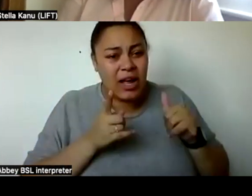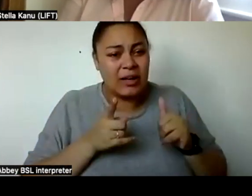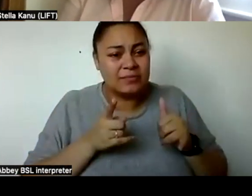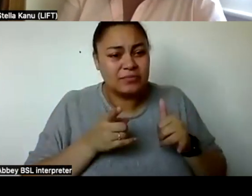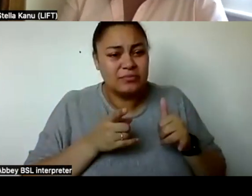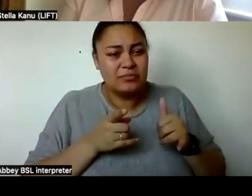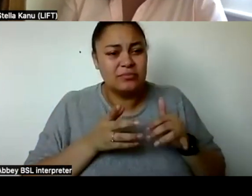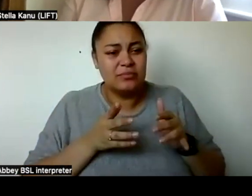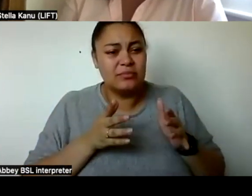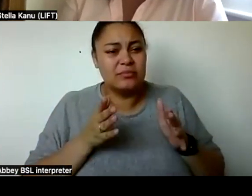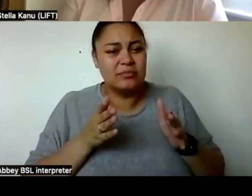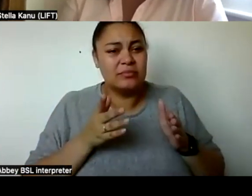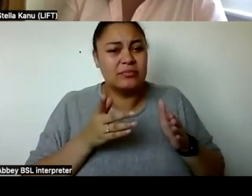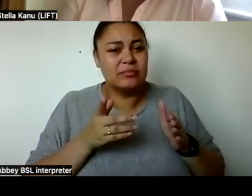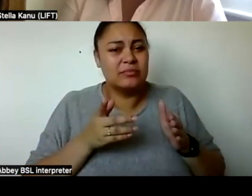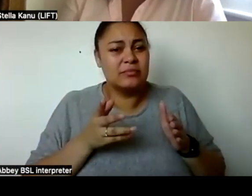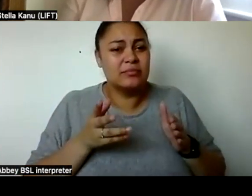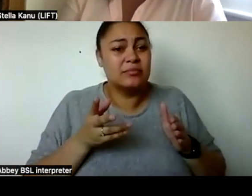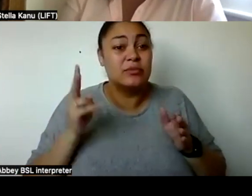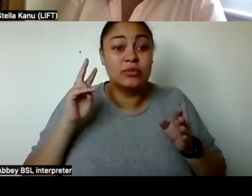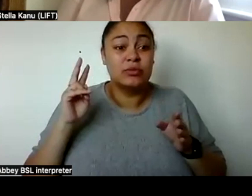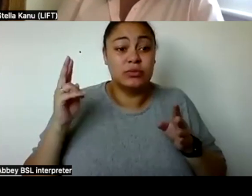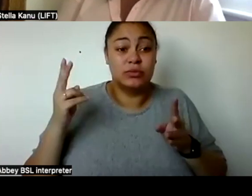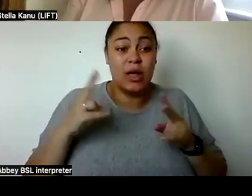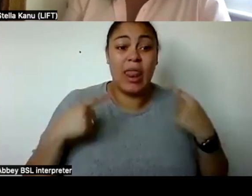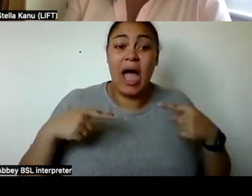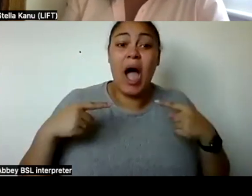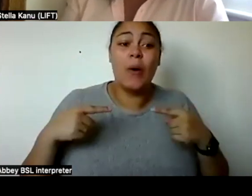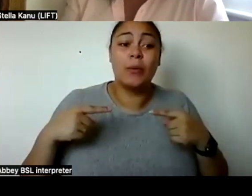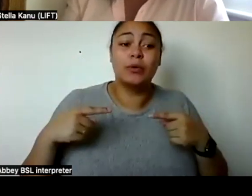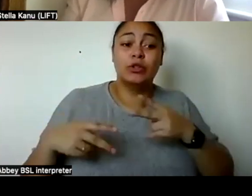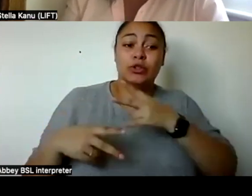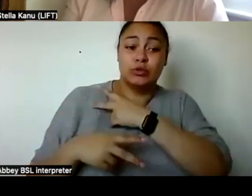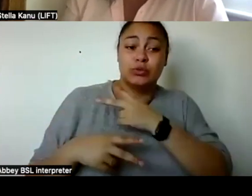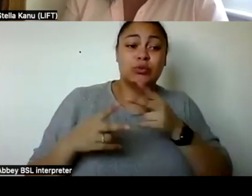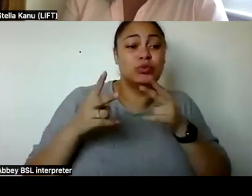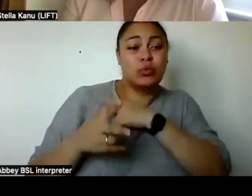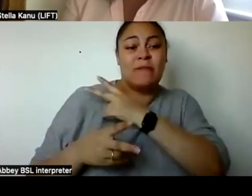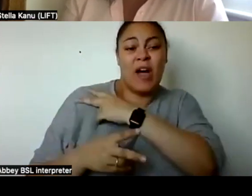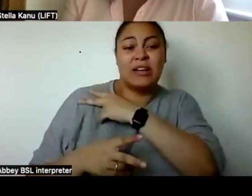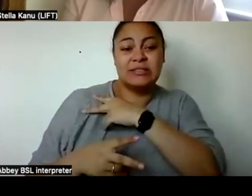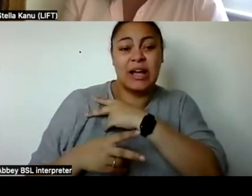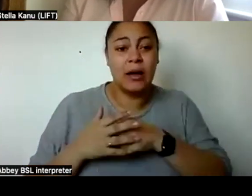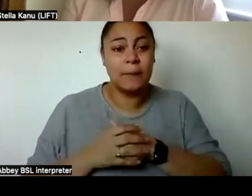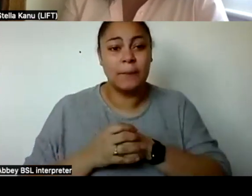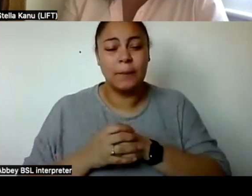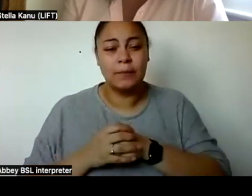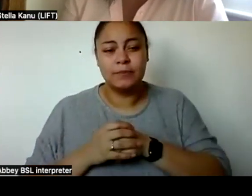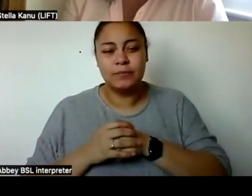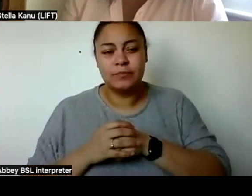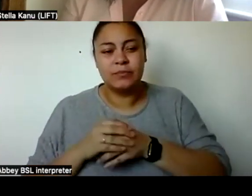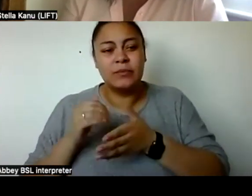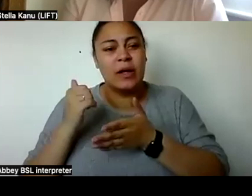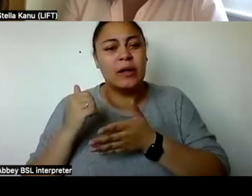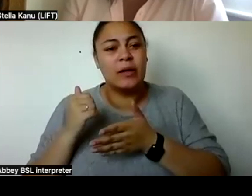a template which allows, you know, supervisors in, well, or whoever's looking after a particular freelancer at the beginning of their